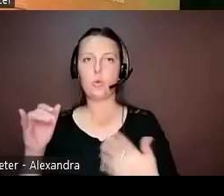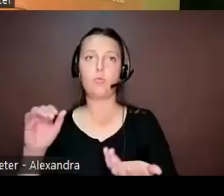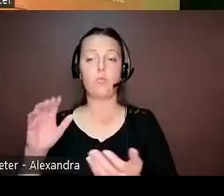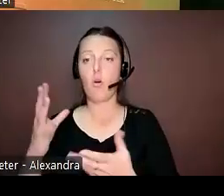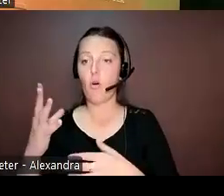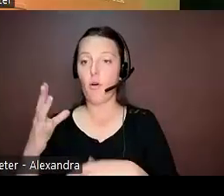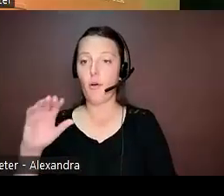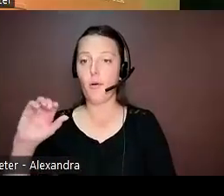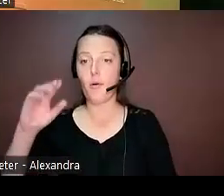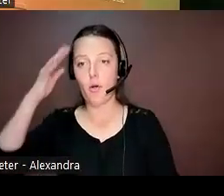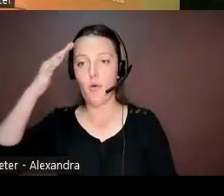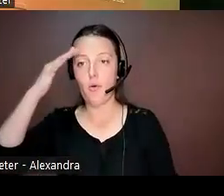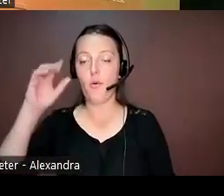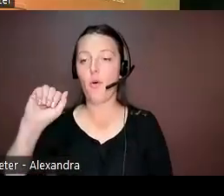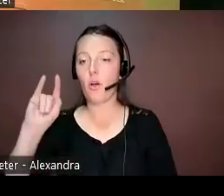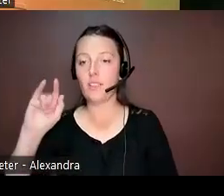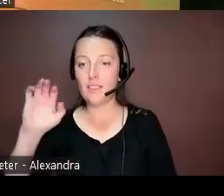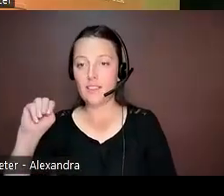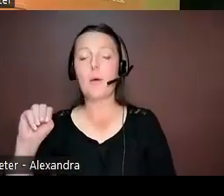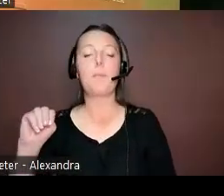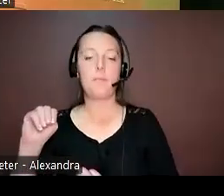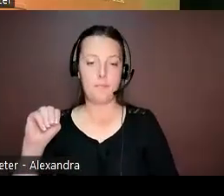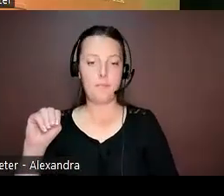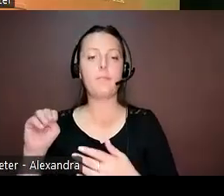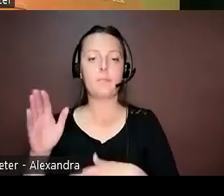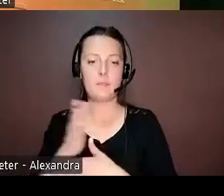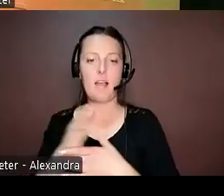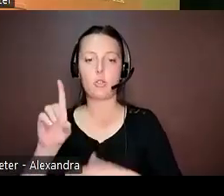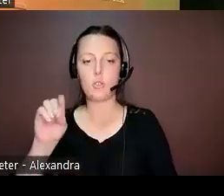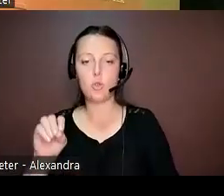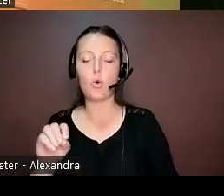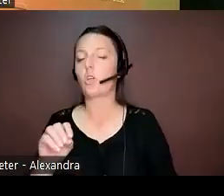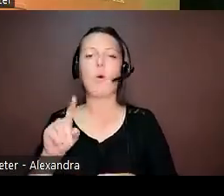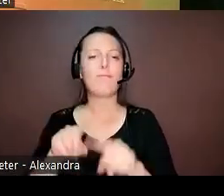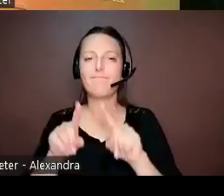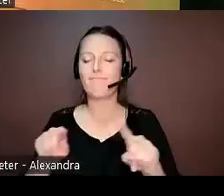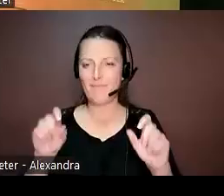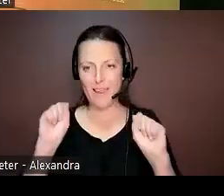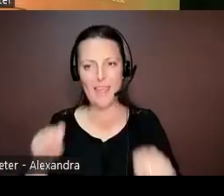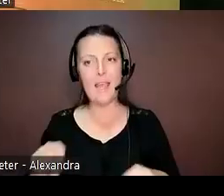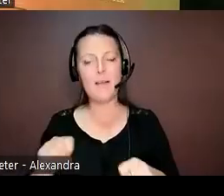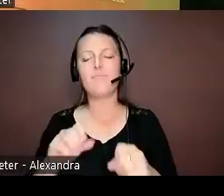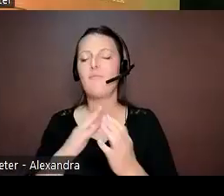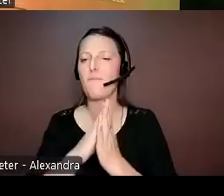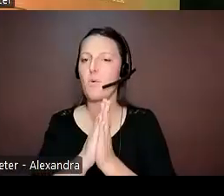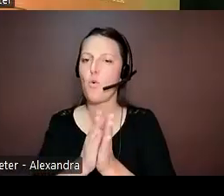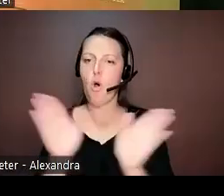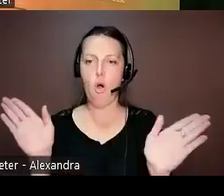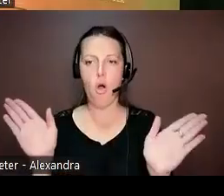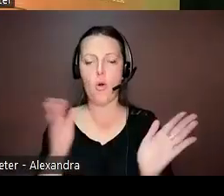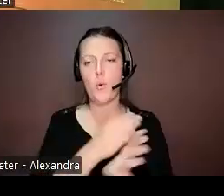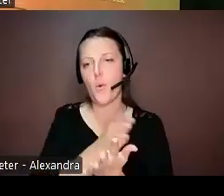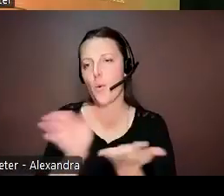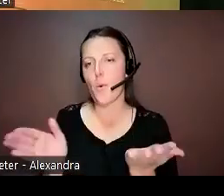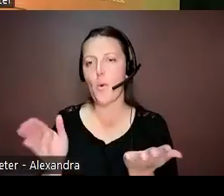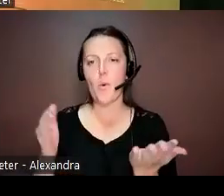So neuropsychiatry can be really broad sometimes. Now, this is probably a good illustration